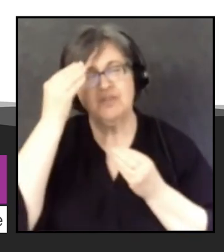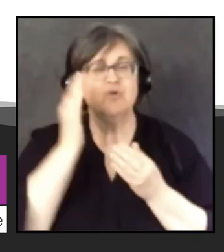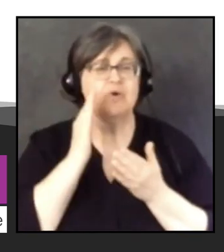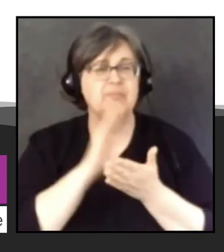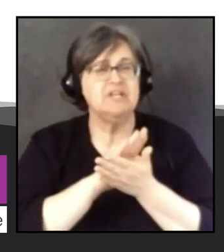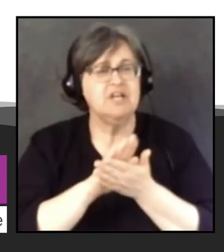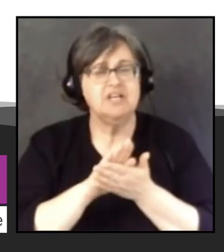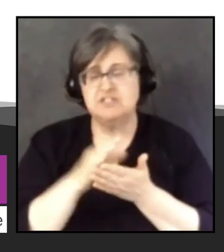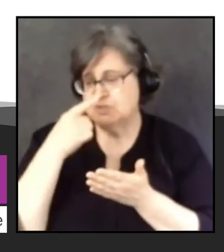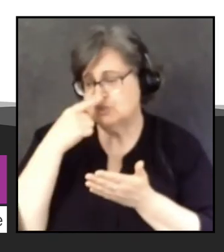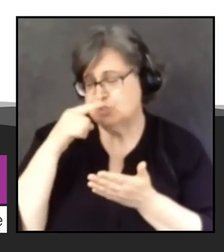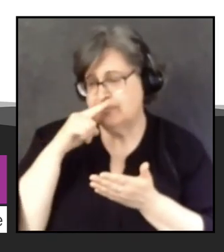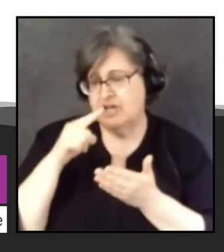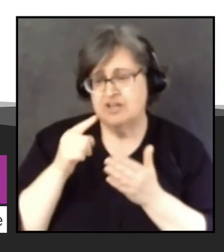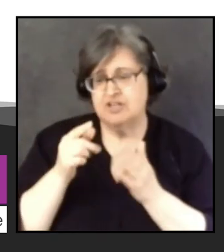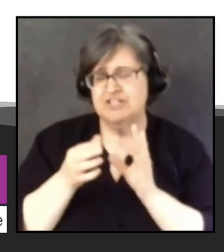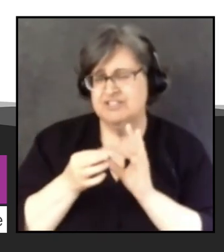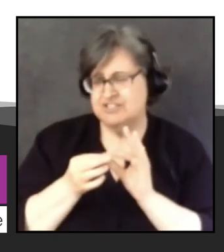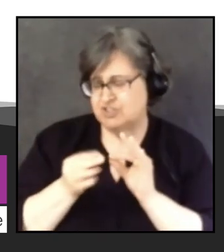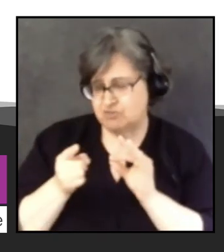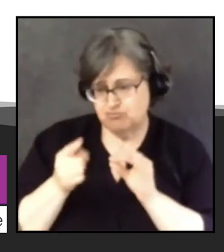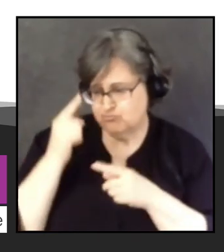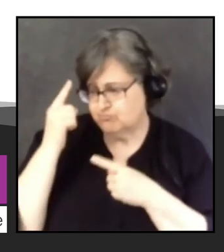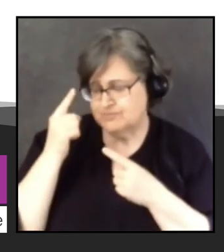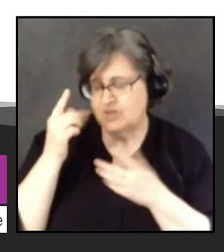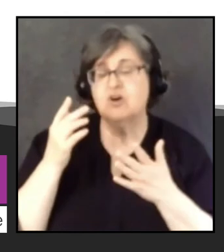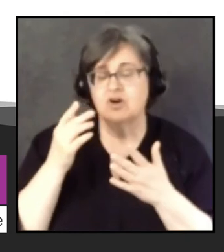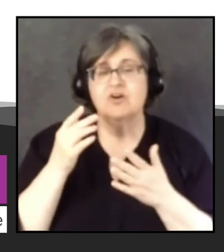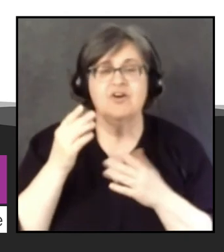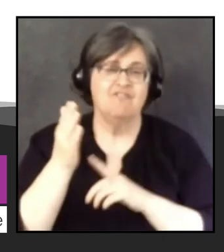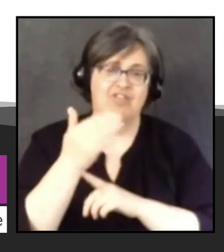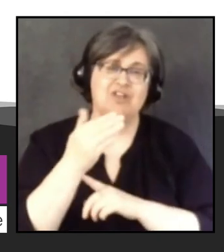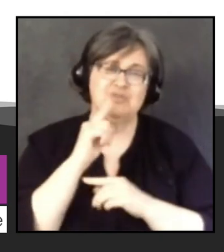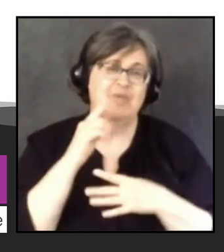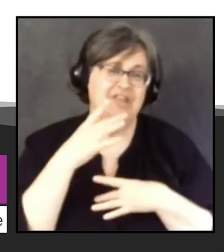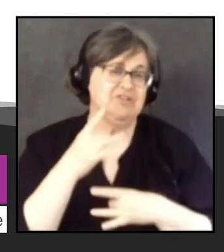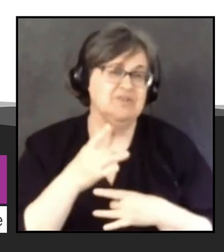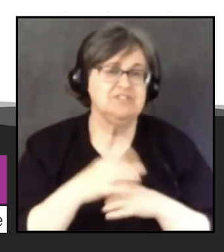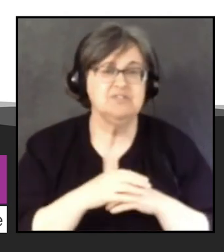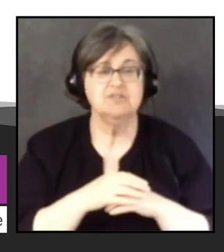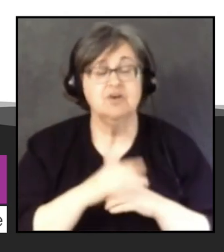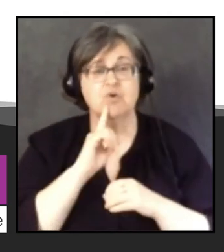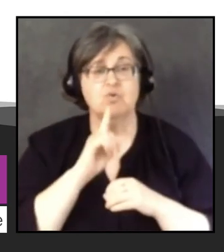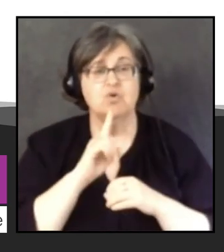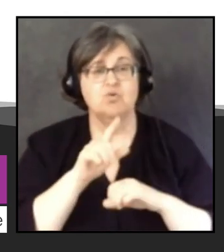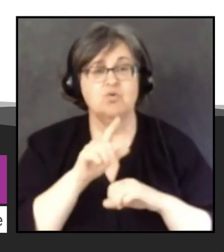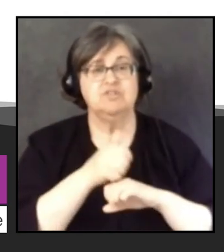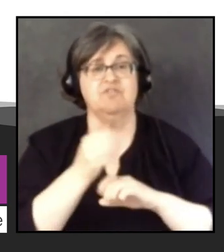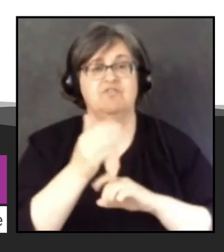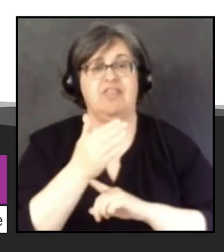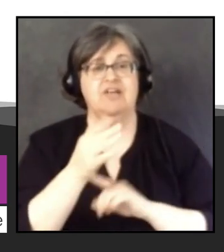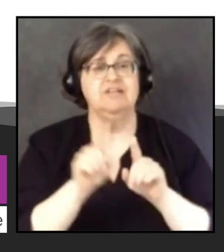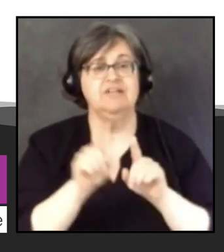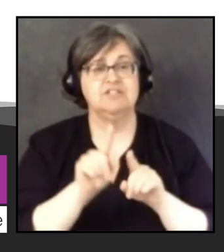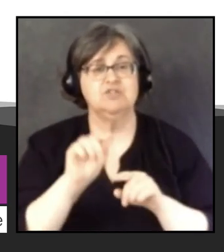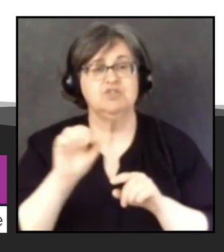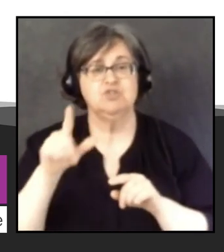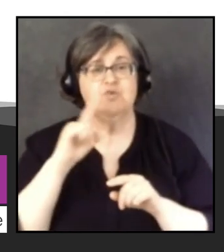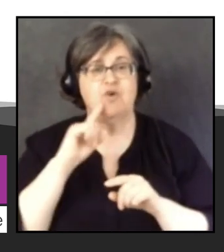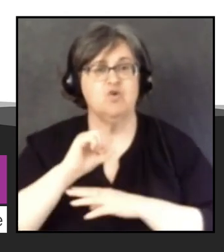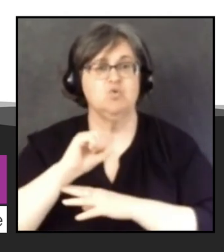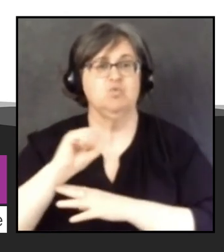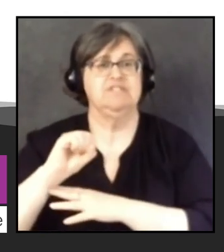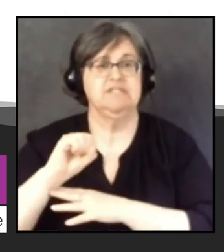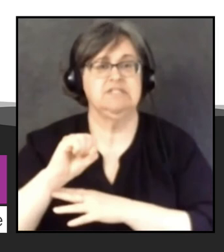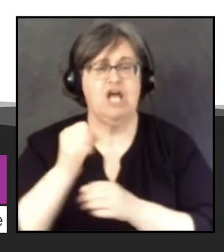you could share, did you consider, I mean, flags are really interesting because you're really positioning them as this tool for, you know, both resistance